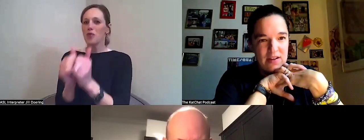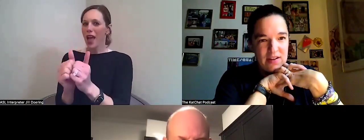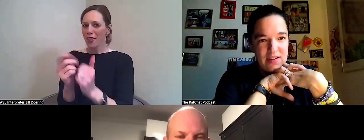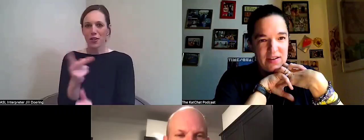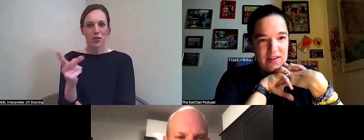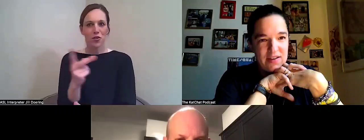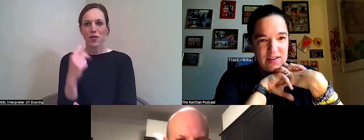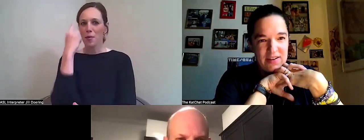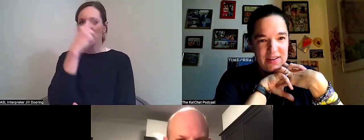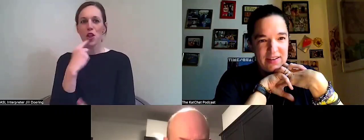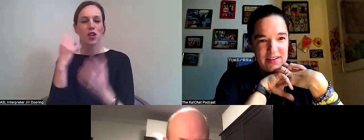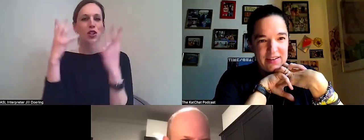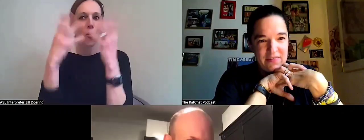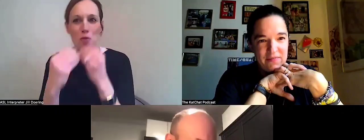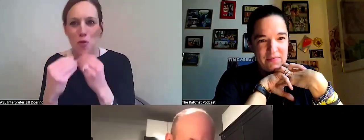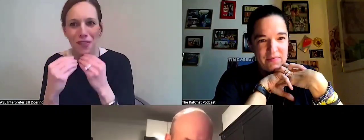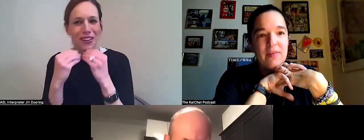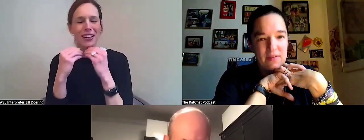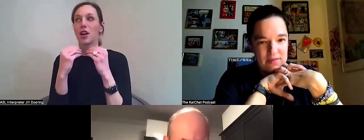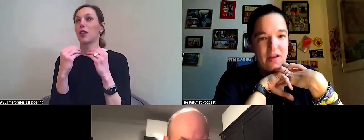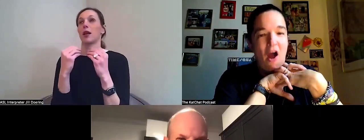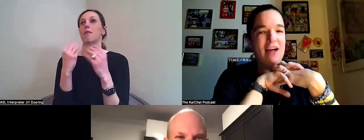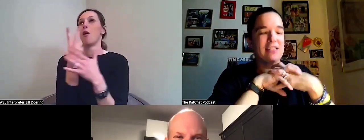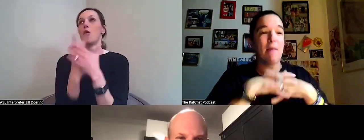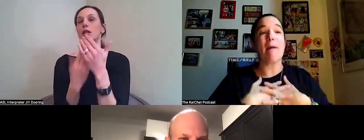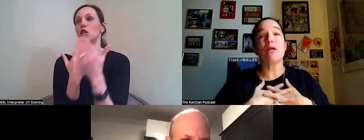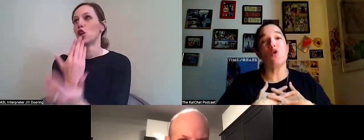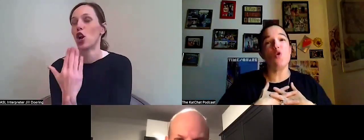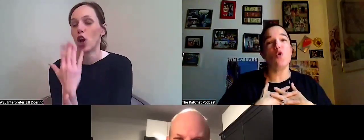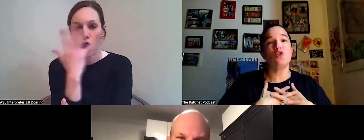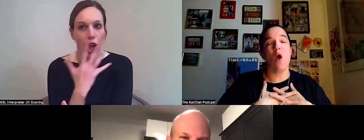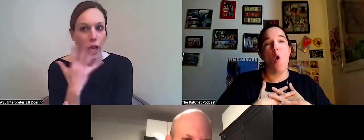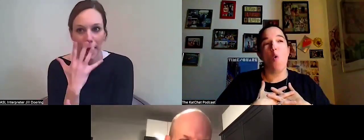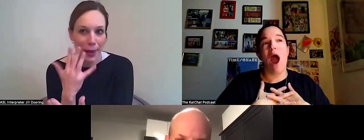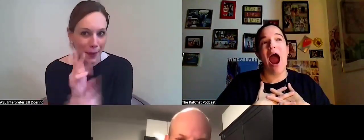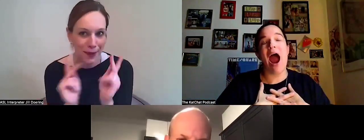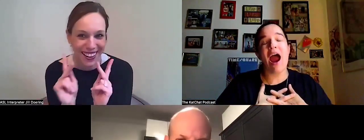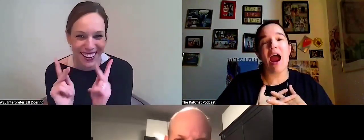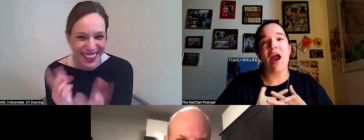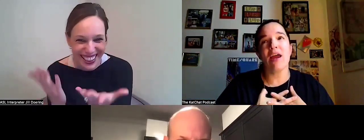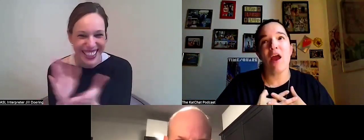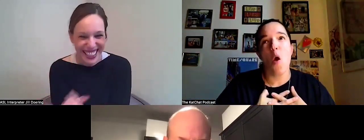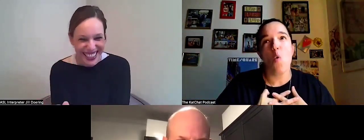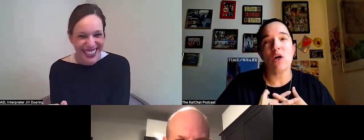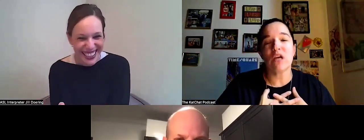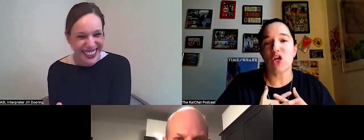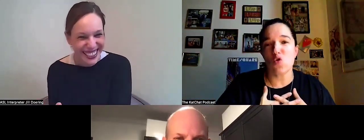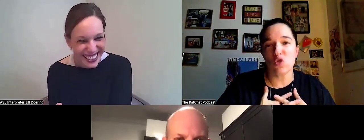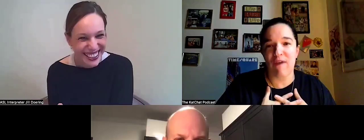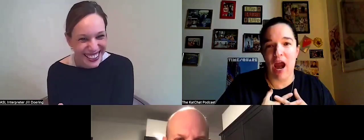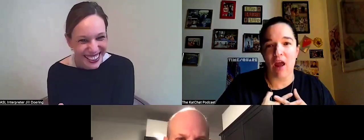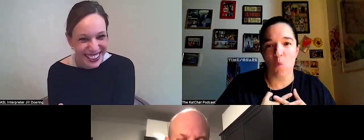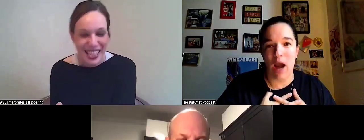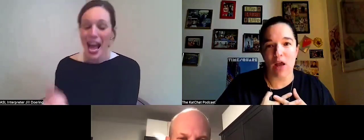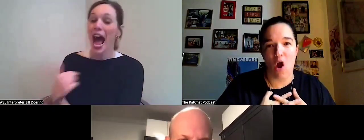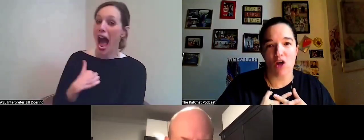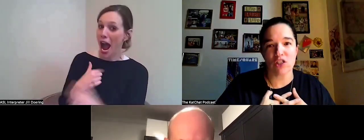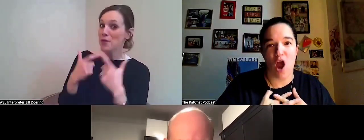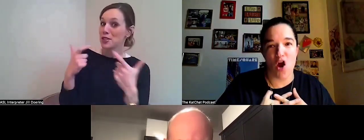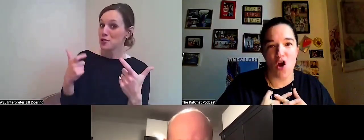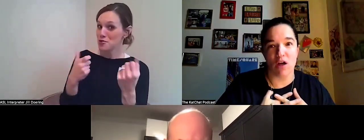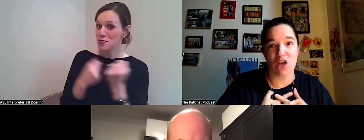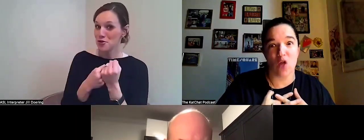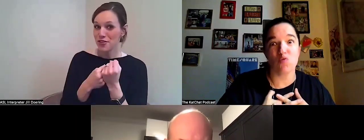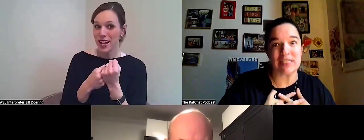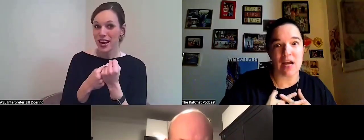together. They're such good-looking people. Awesome. That it's I wasn't a huge fan of when it called